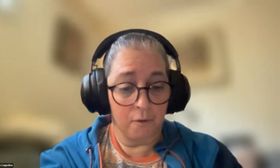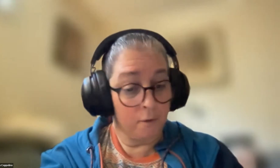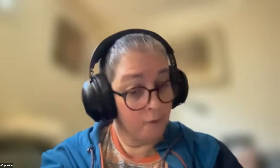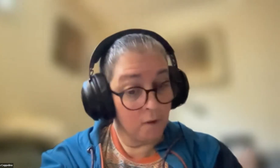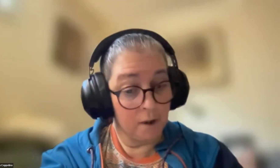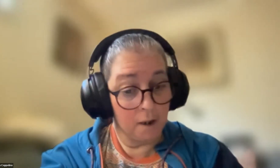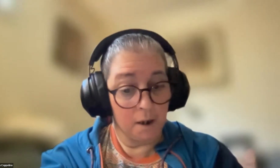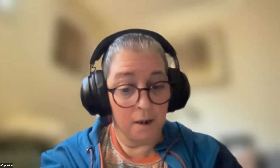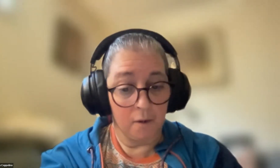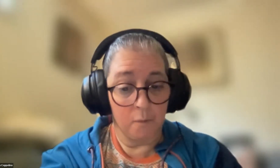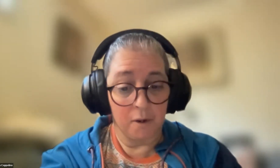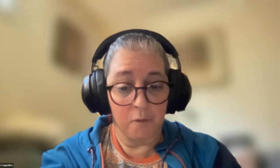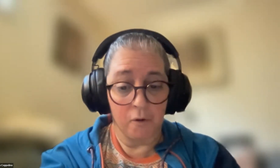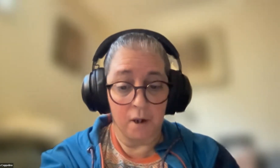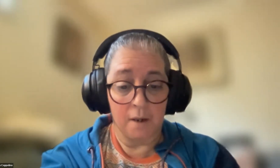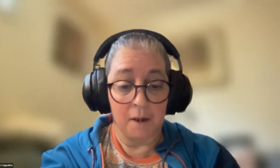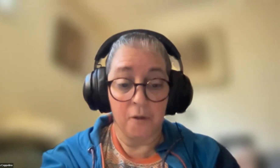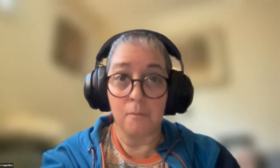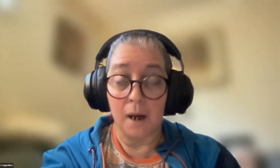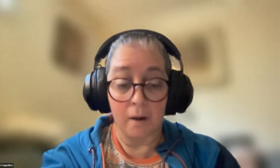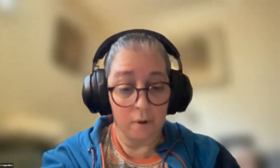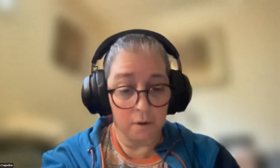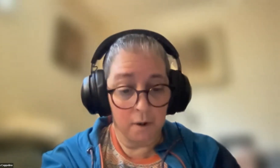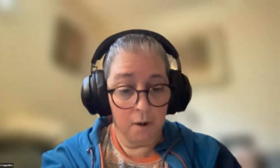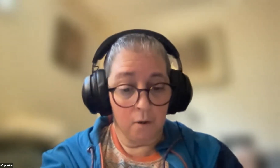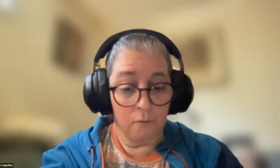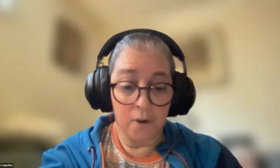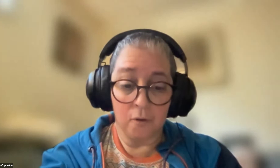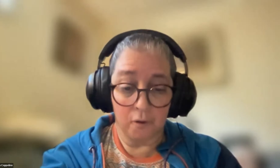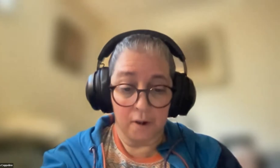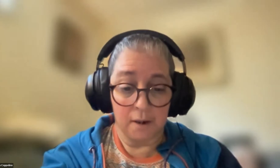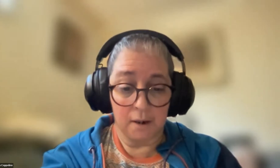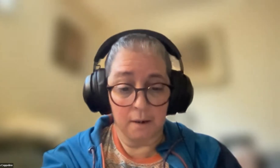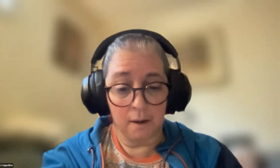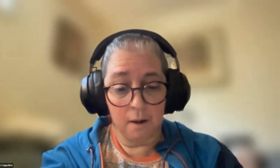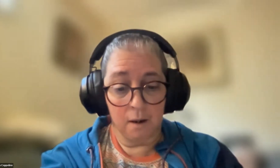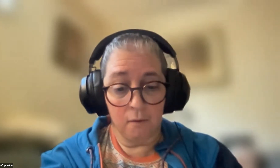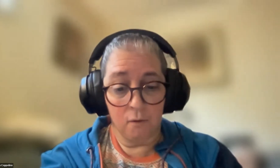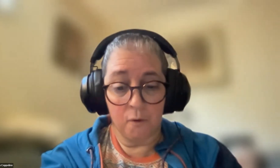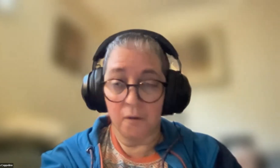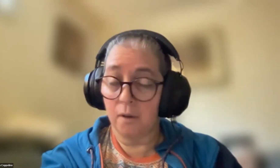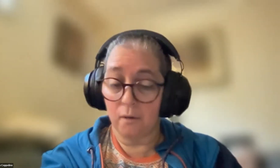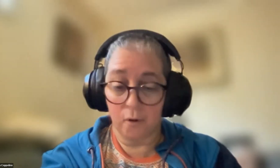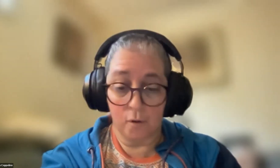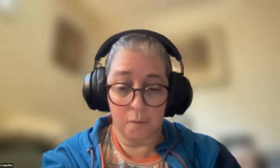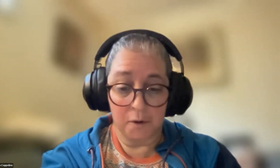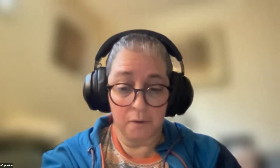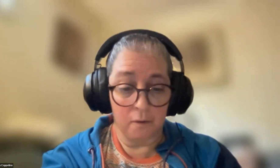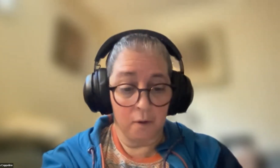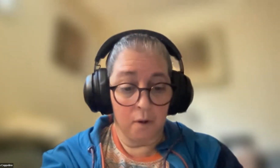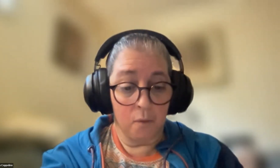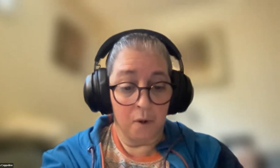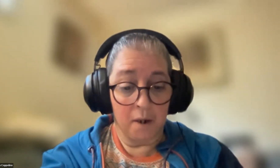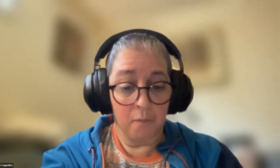of Diversity and Disability Program at the Migrant Resource Centre in Northwest in St